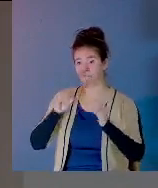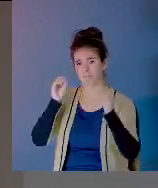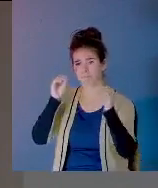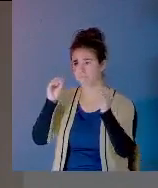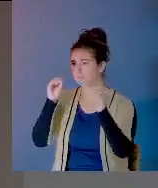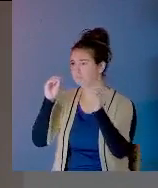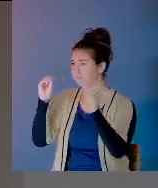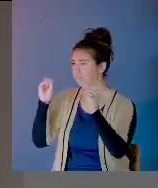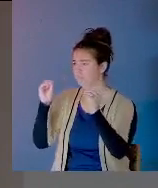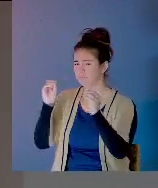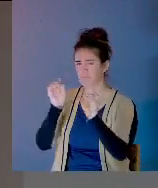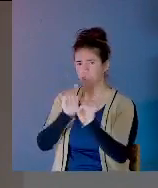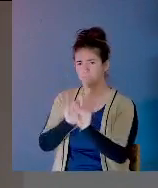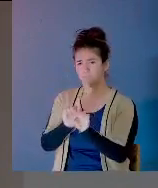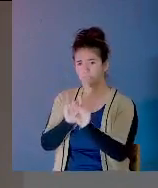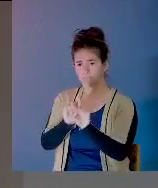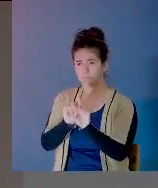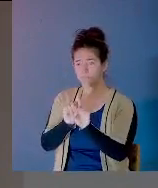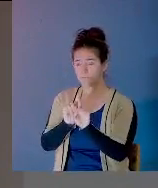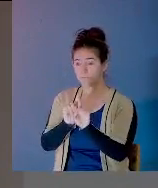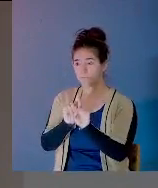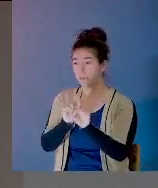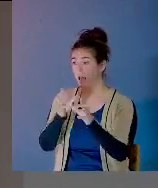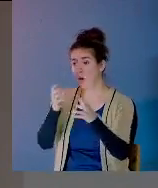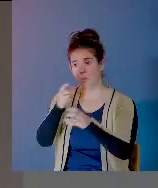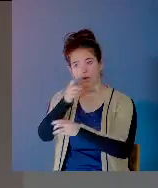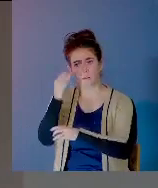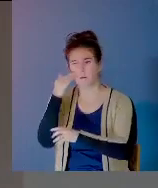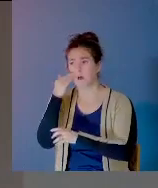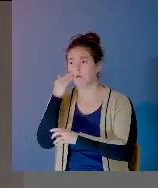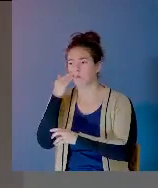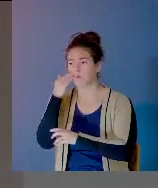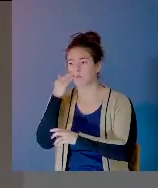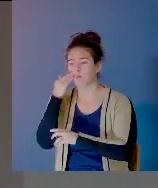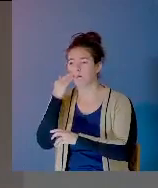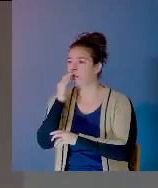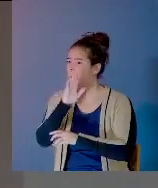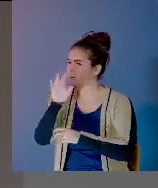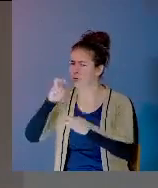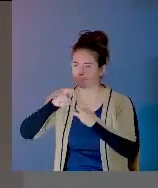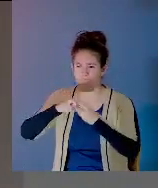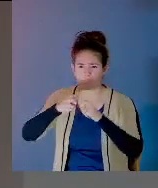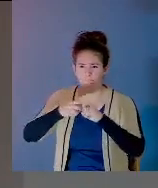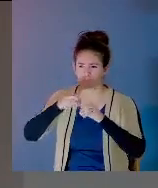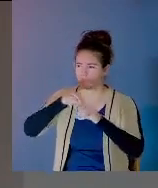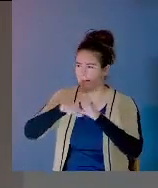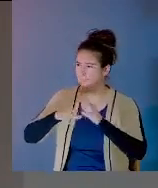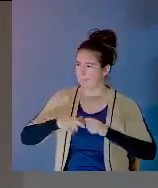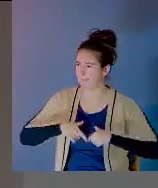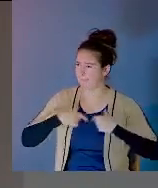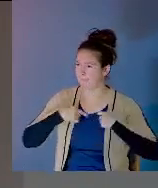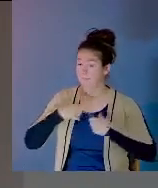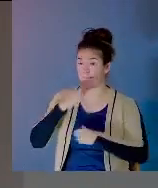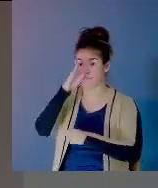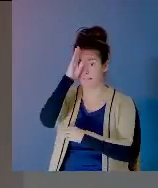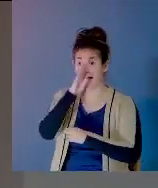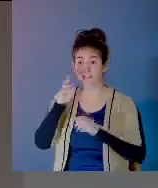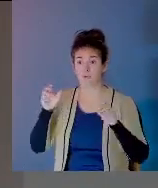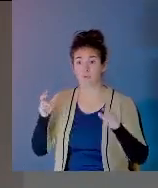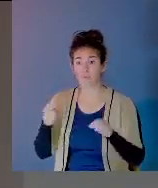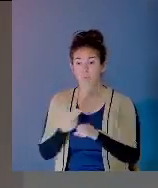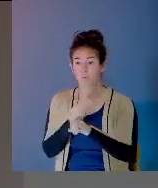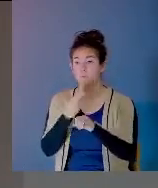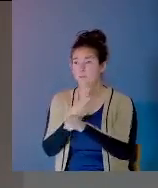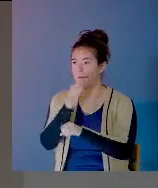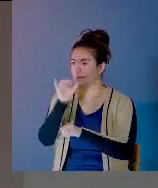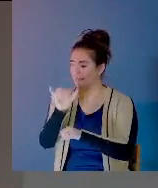lives, I want you to know that God has used that trial and that tribulation to draw some of you and bring you to a place